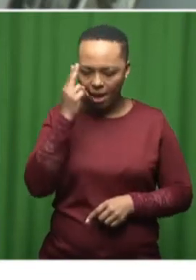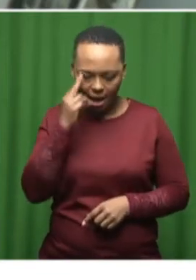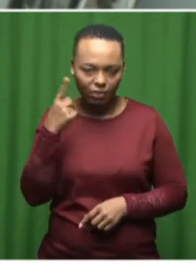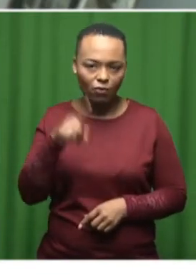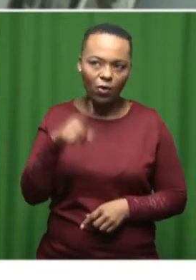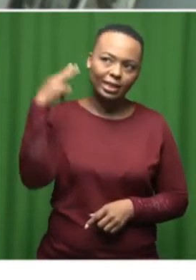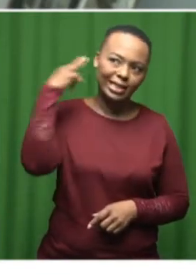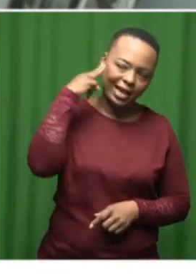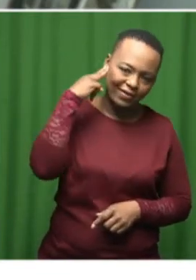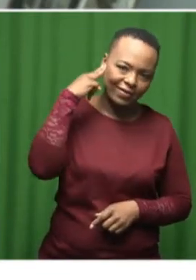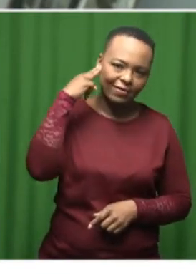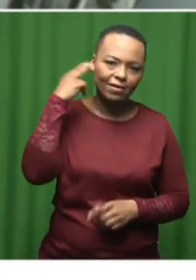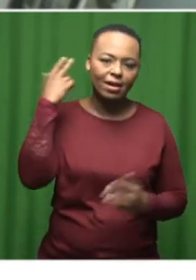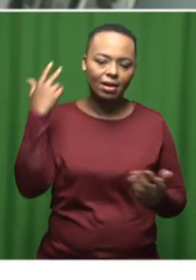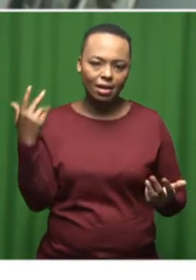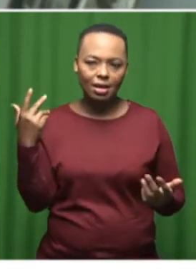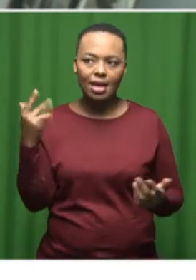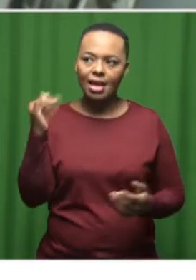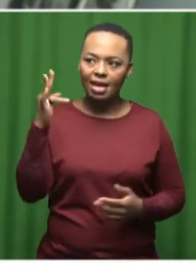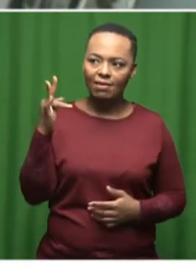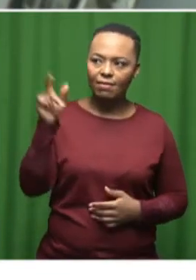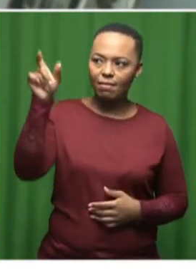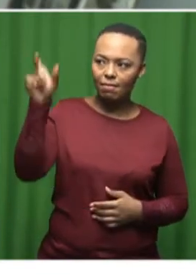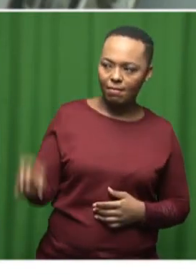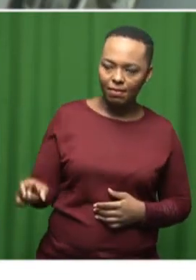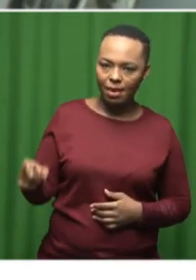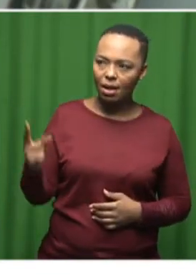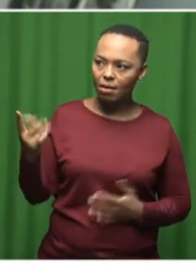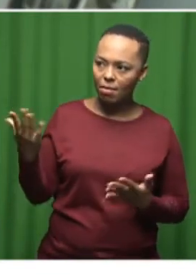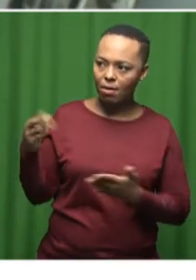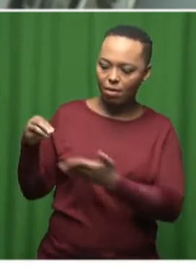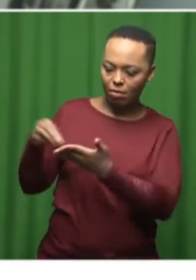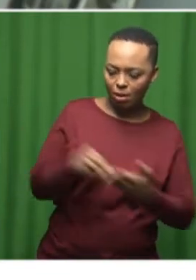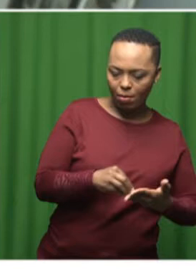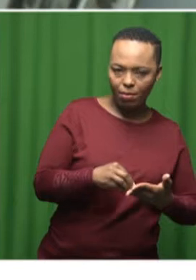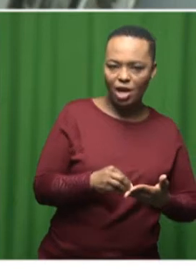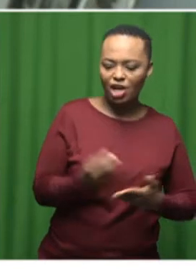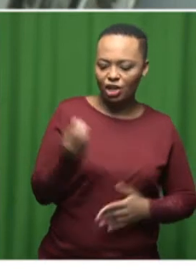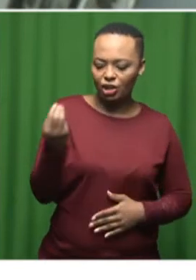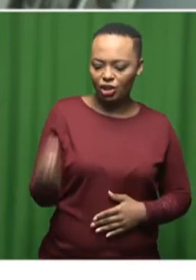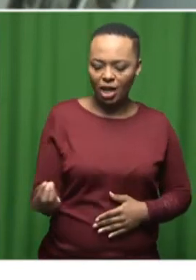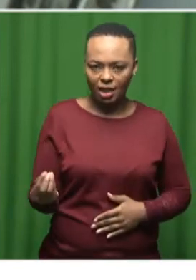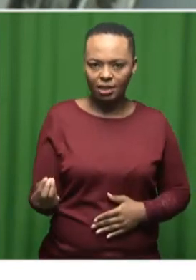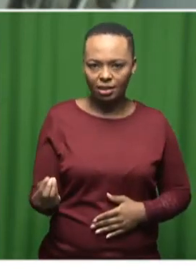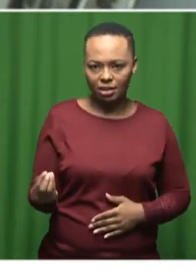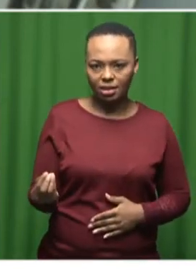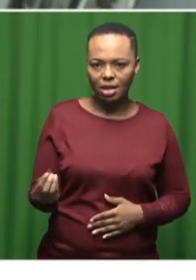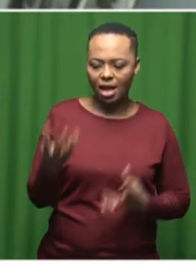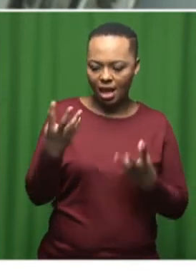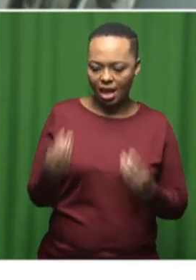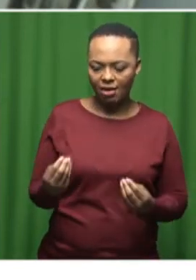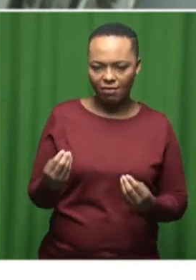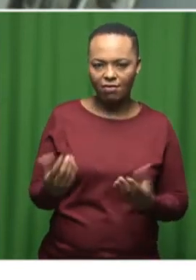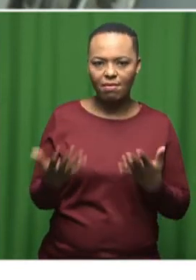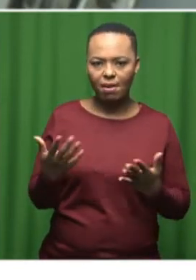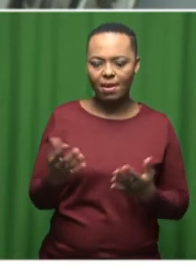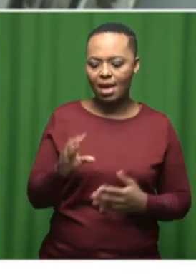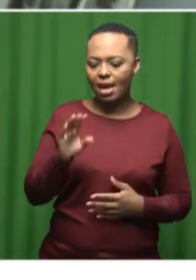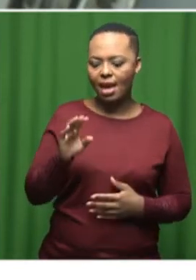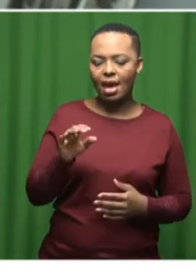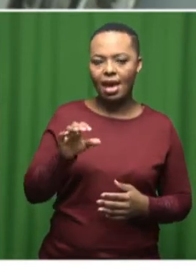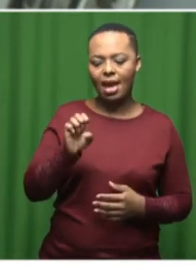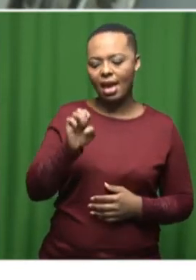deaf, for if a patron comes with a child who has a condition of epileptic fit